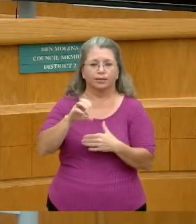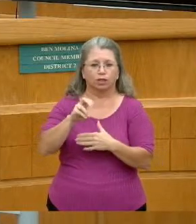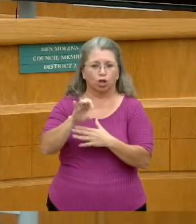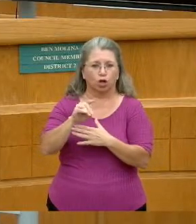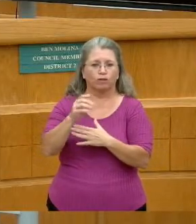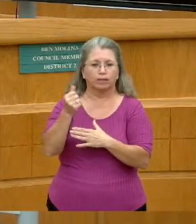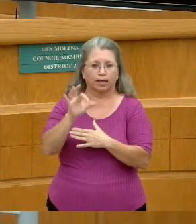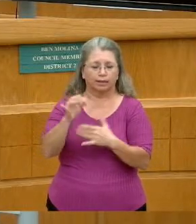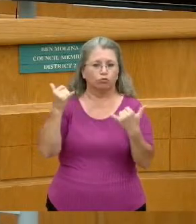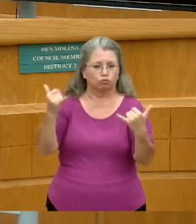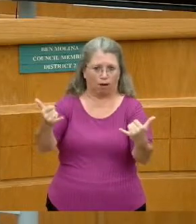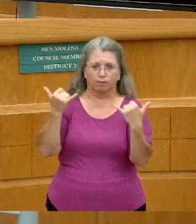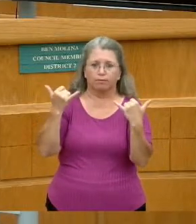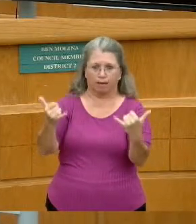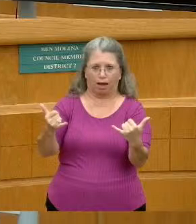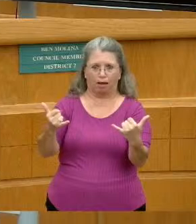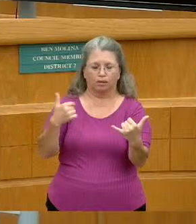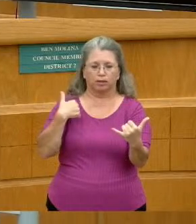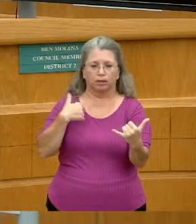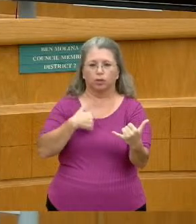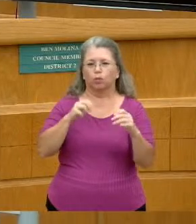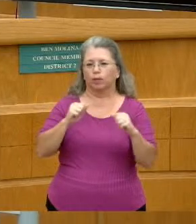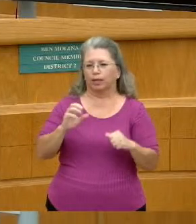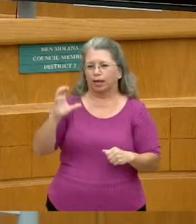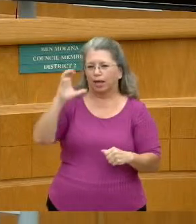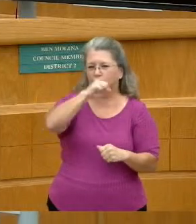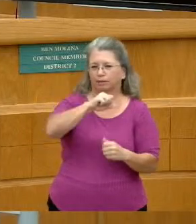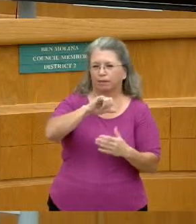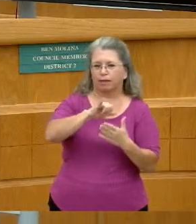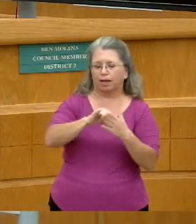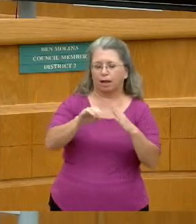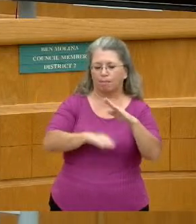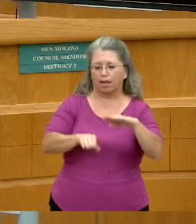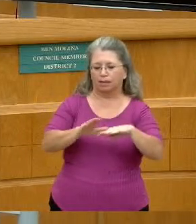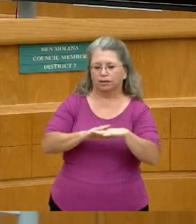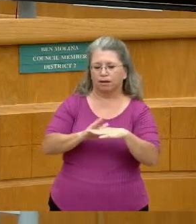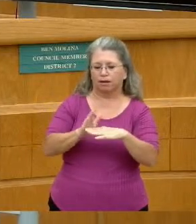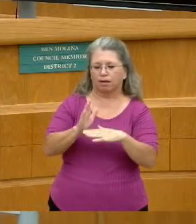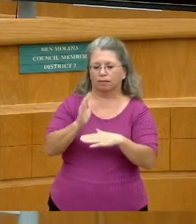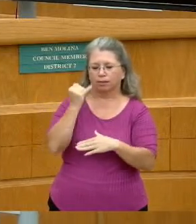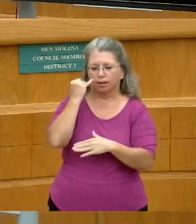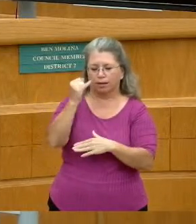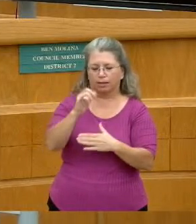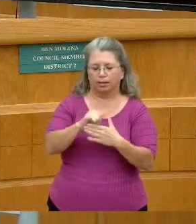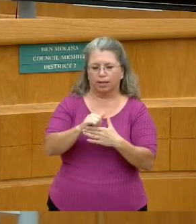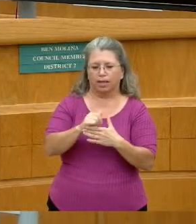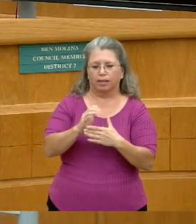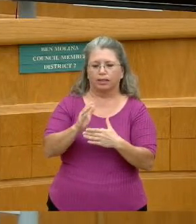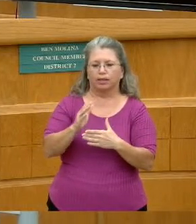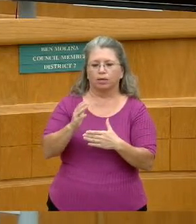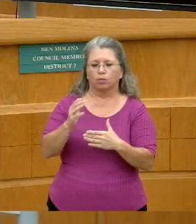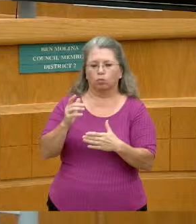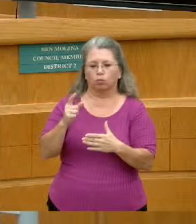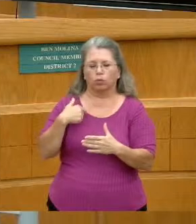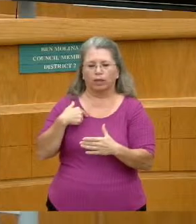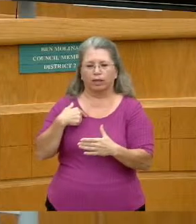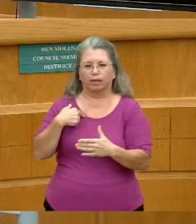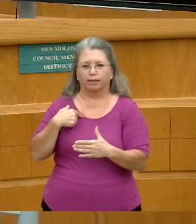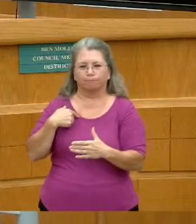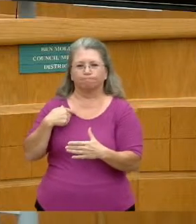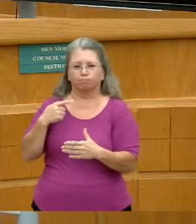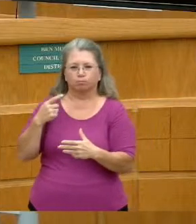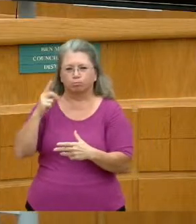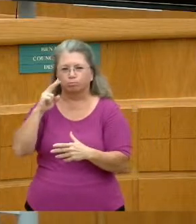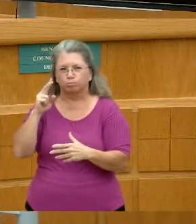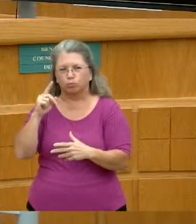that based upon the idea that there's between 5 and 10 more people that have COVID-19